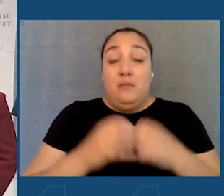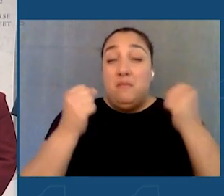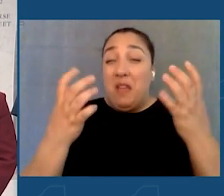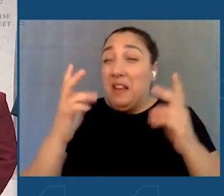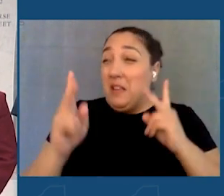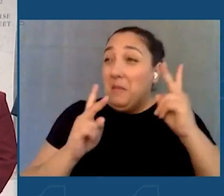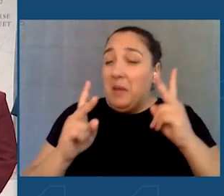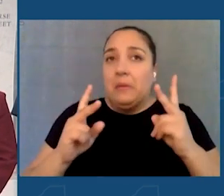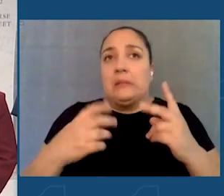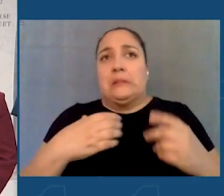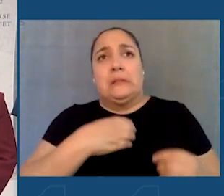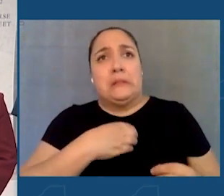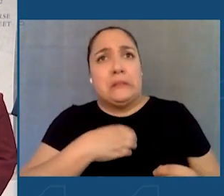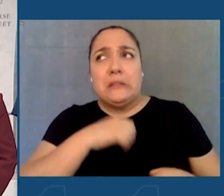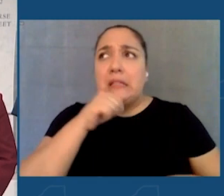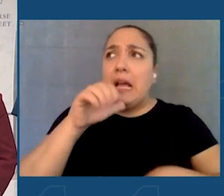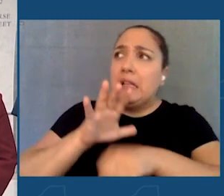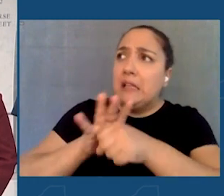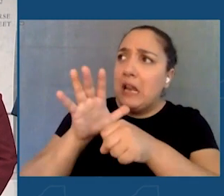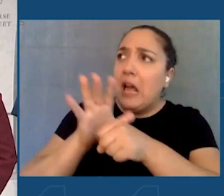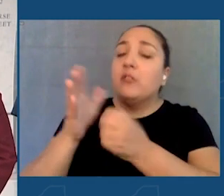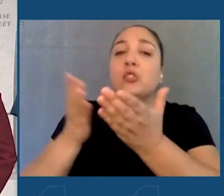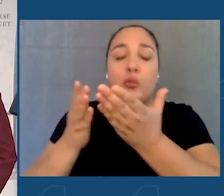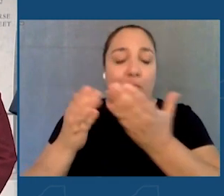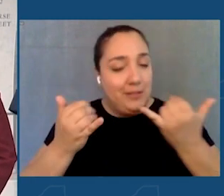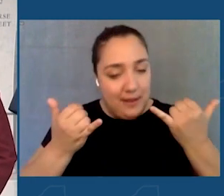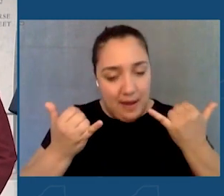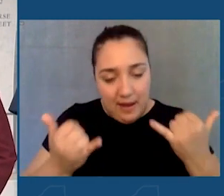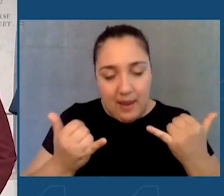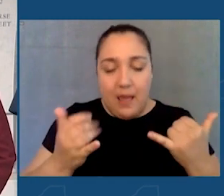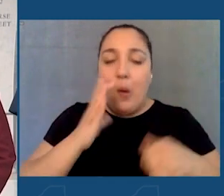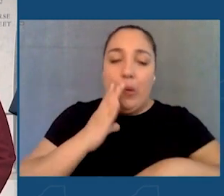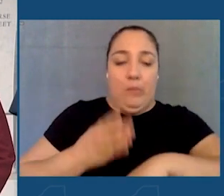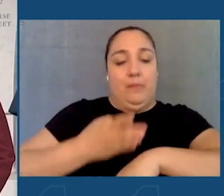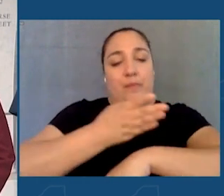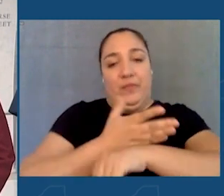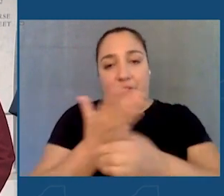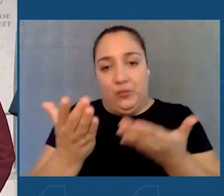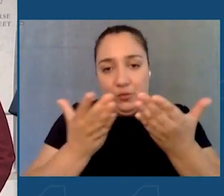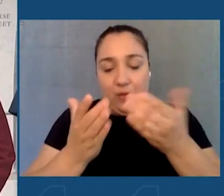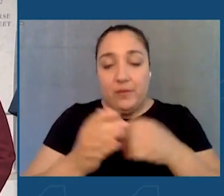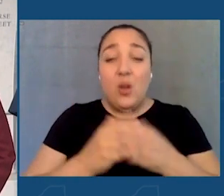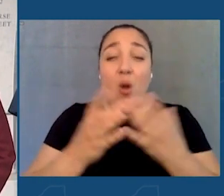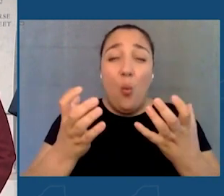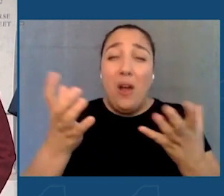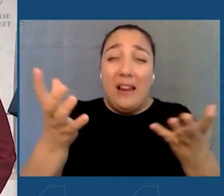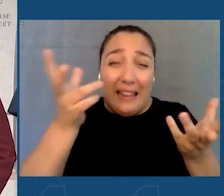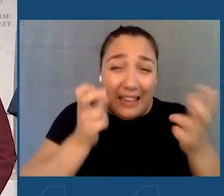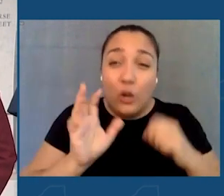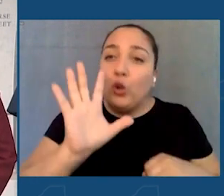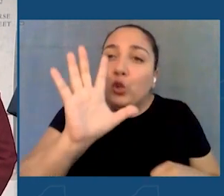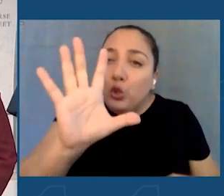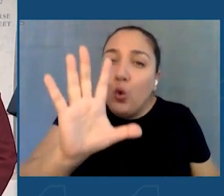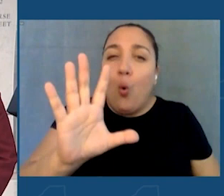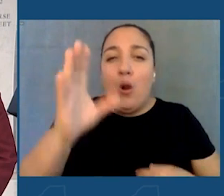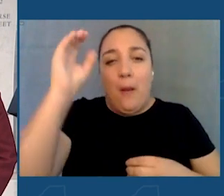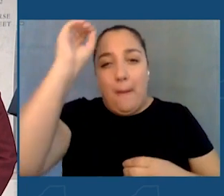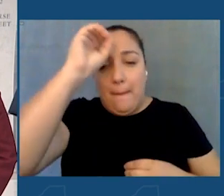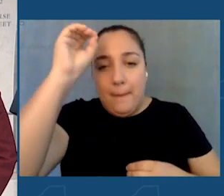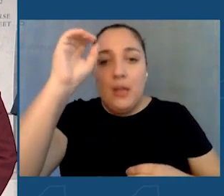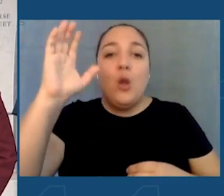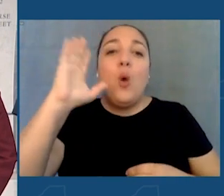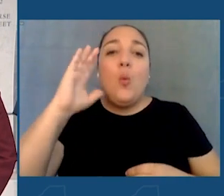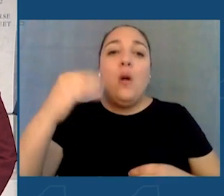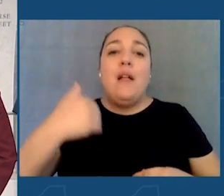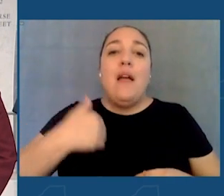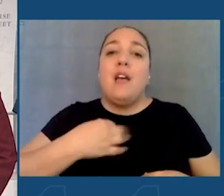customers. We want to hear your thoughts on these schedules. As the governor said, we'll be holding a series of public information sessions later this summer